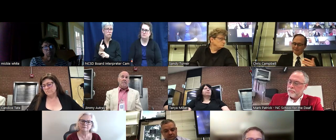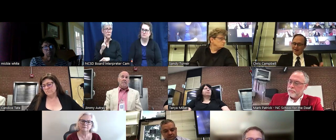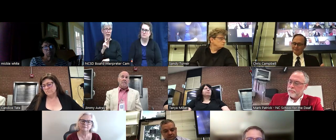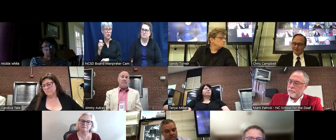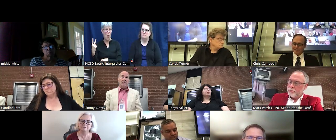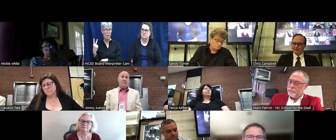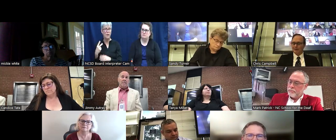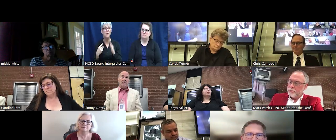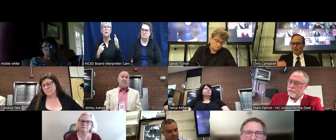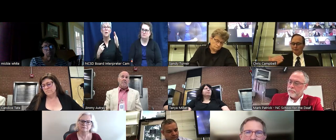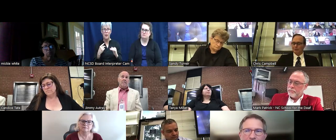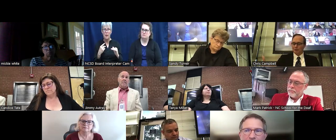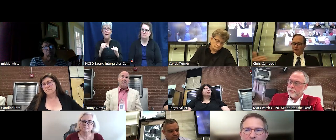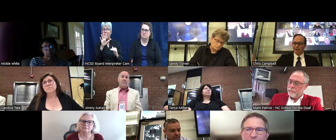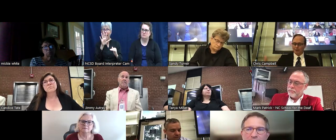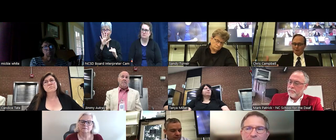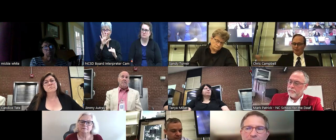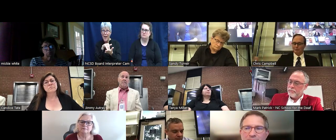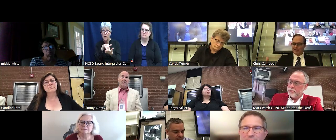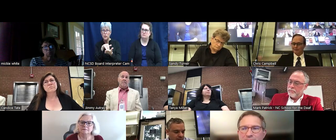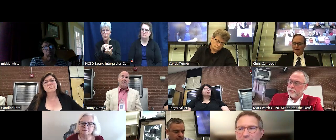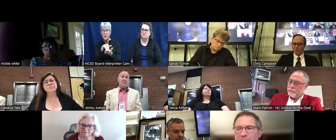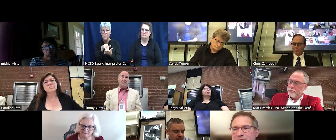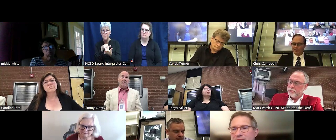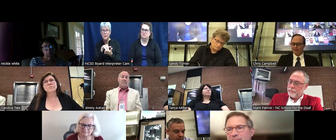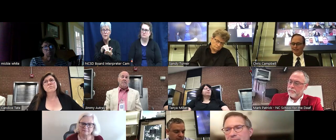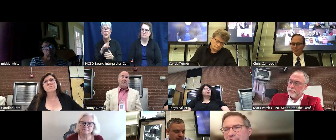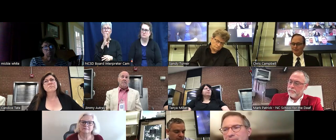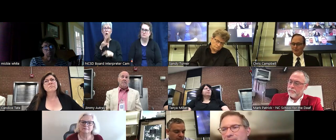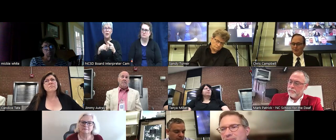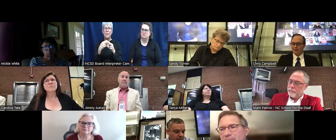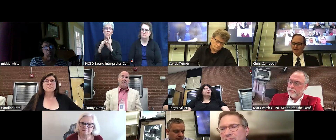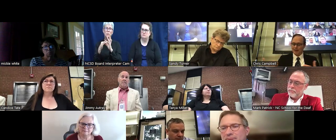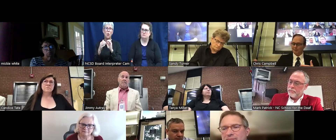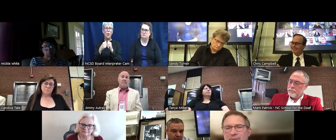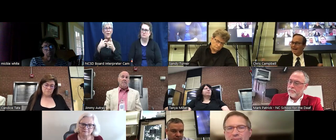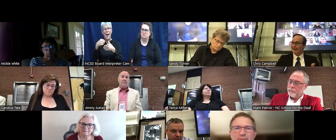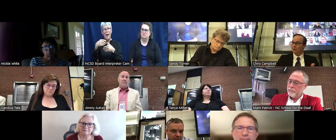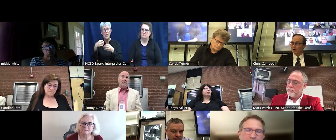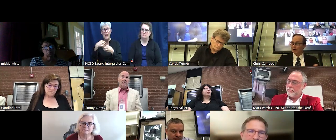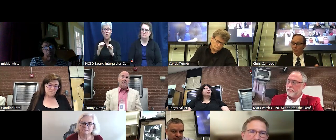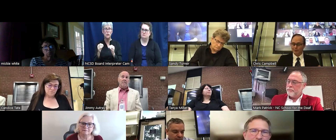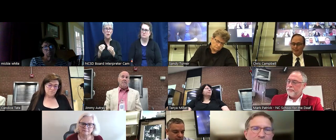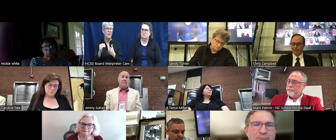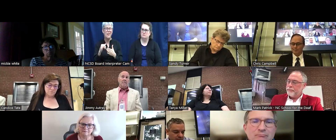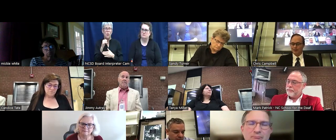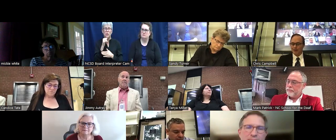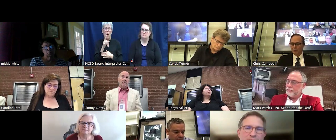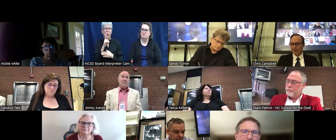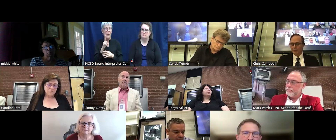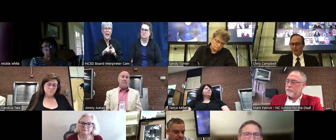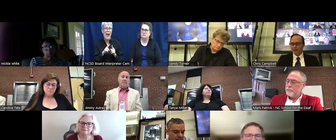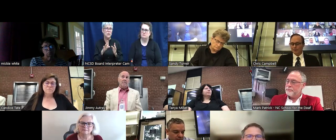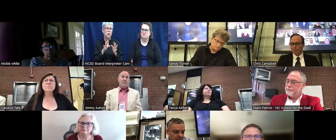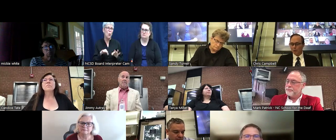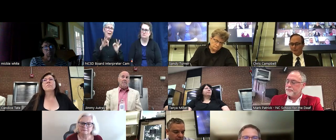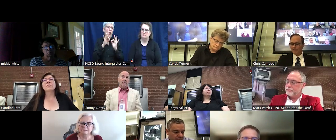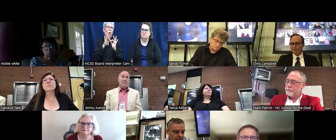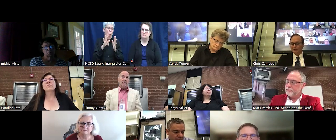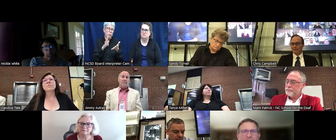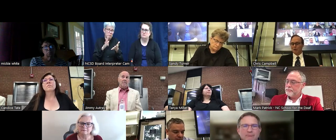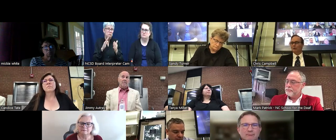the 5,000 series talks about your relationships with outside organizations. So you can tell that one's not as critical to get up and going.